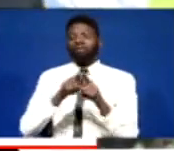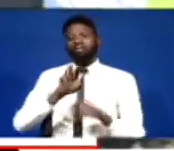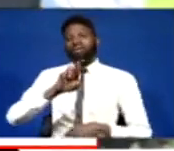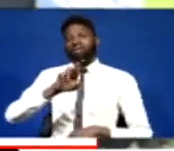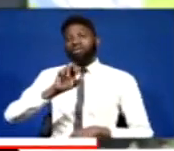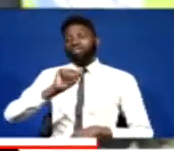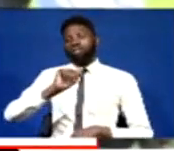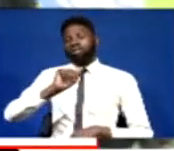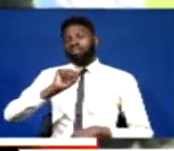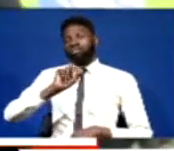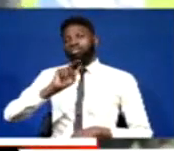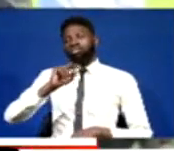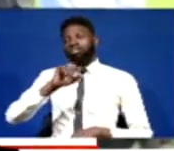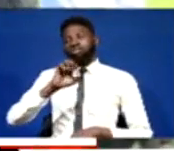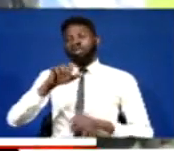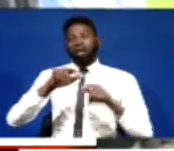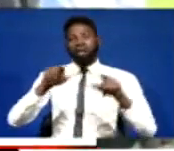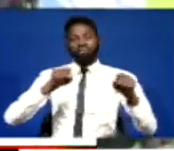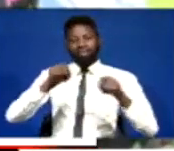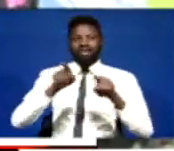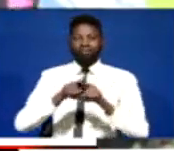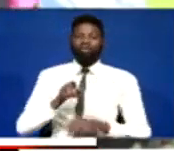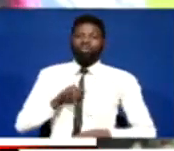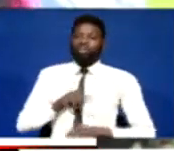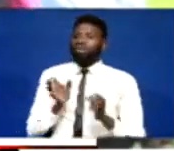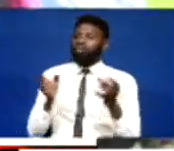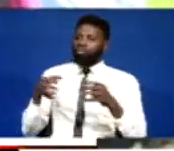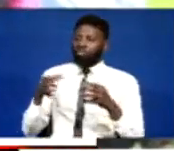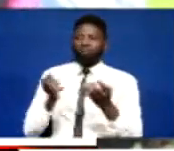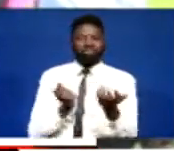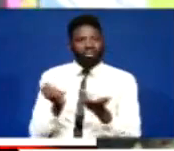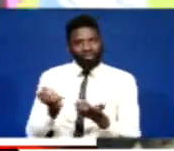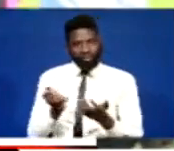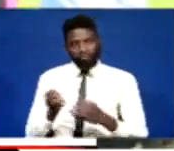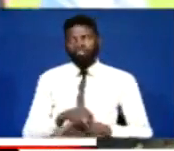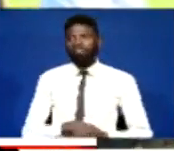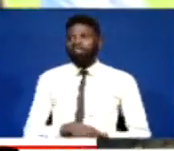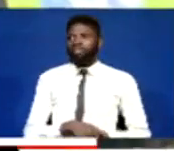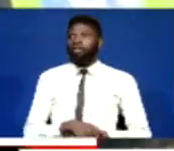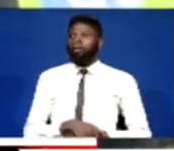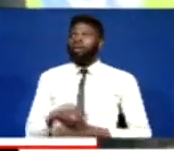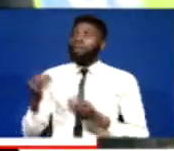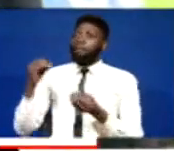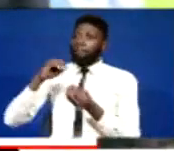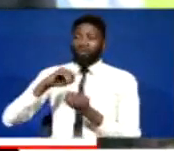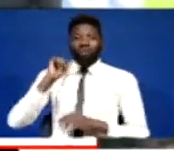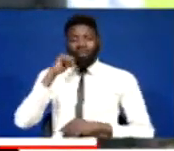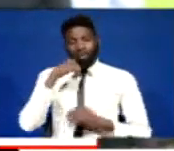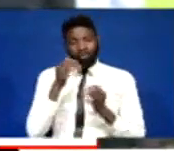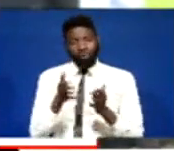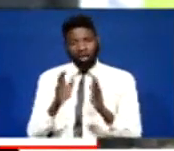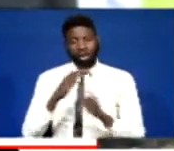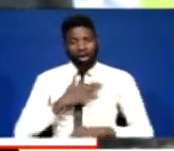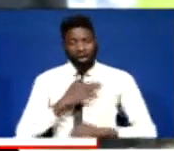and enterprises for women as well. And the most interesting thing with this model that we support is that